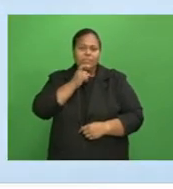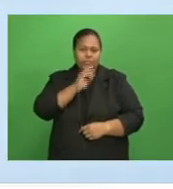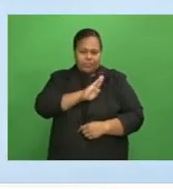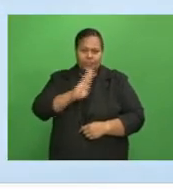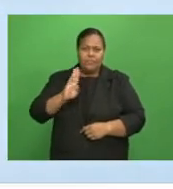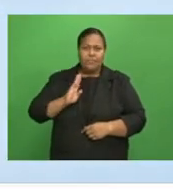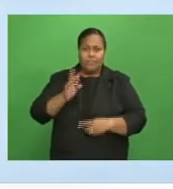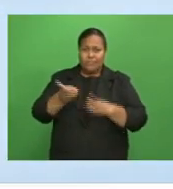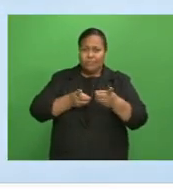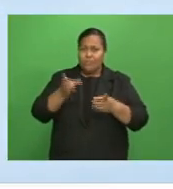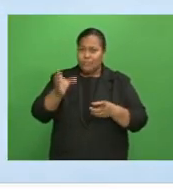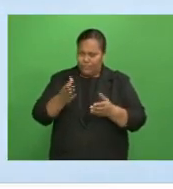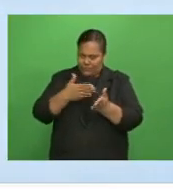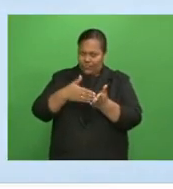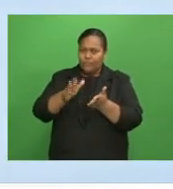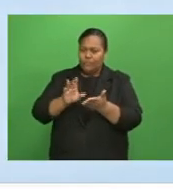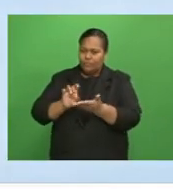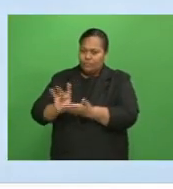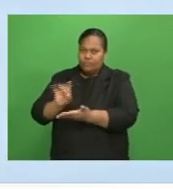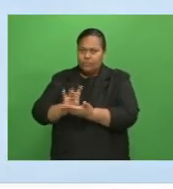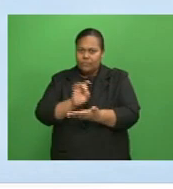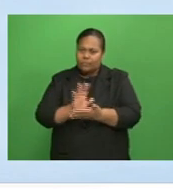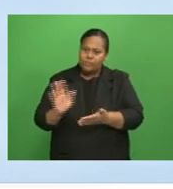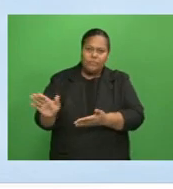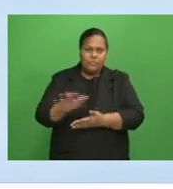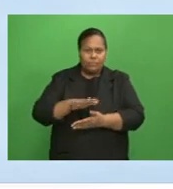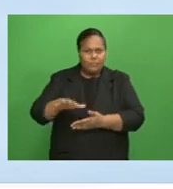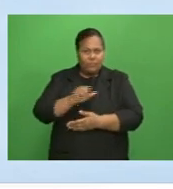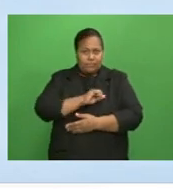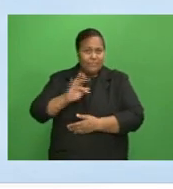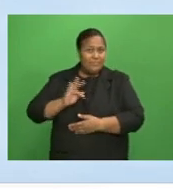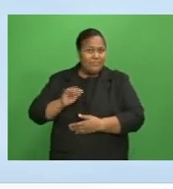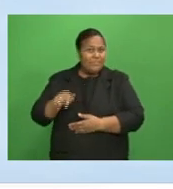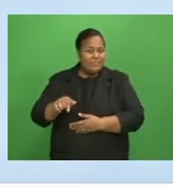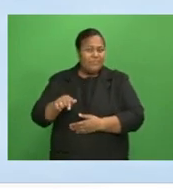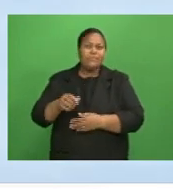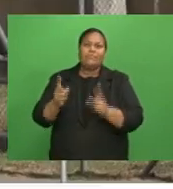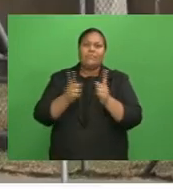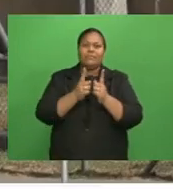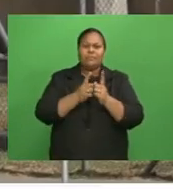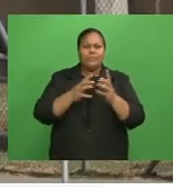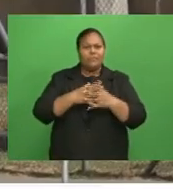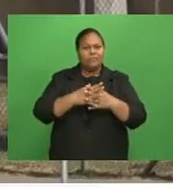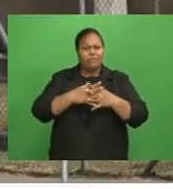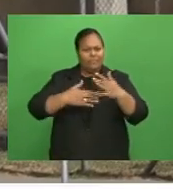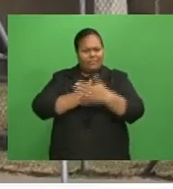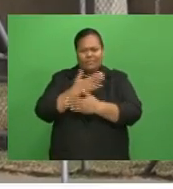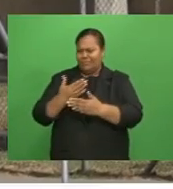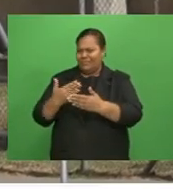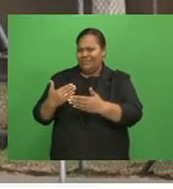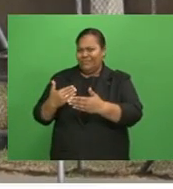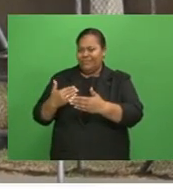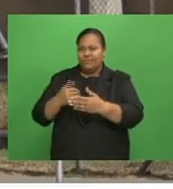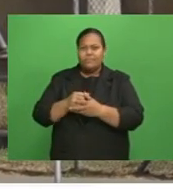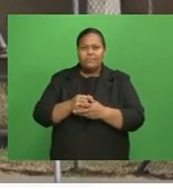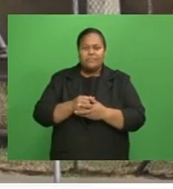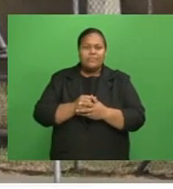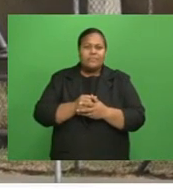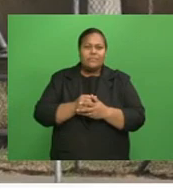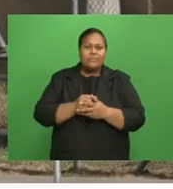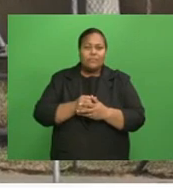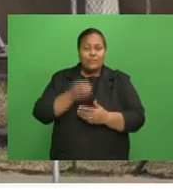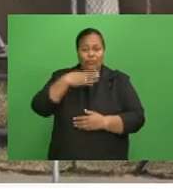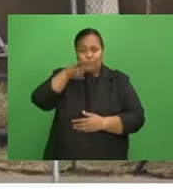approved the management's termination of employment contracts following a meeting on Wednesday. Acting Chief Executive Harry Money says